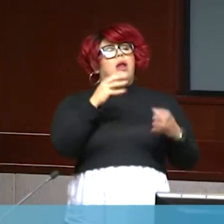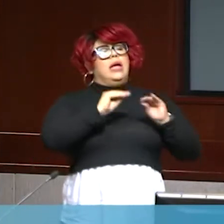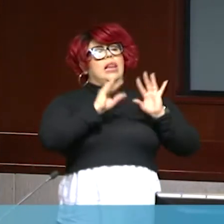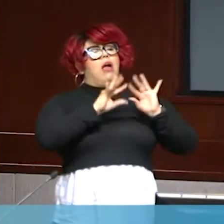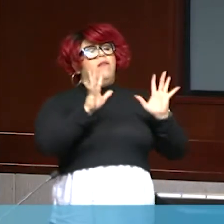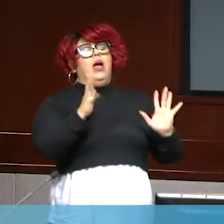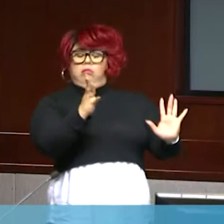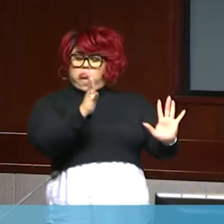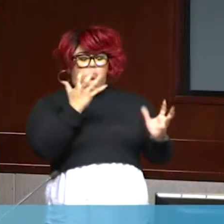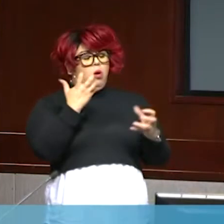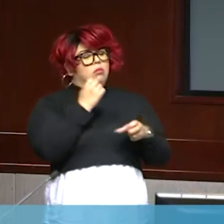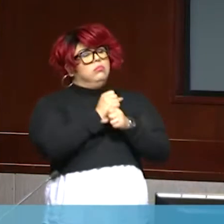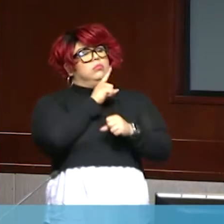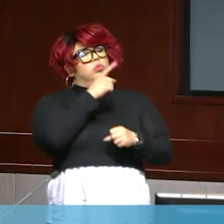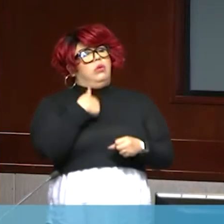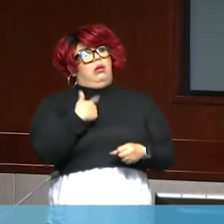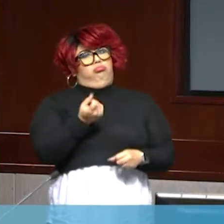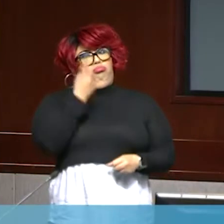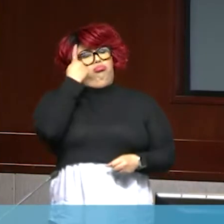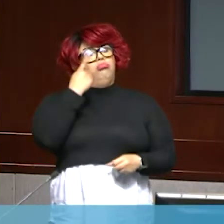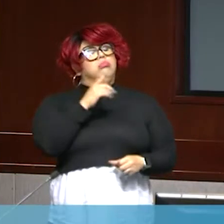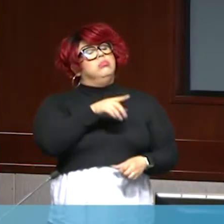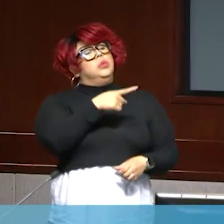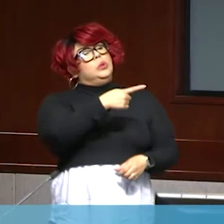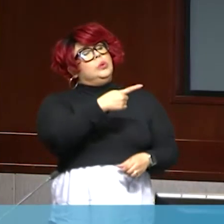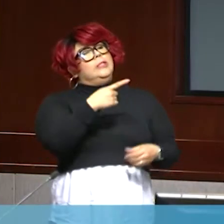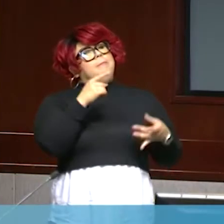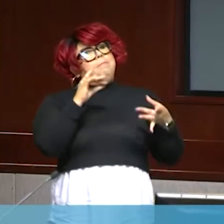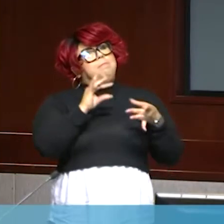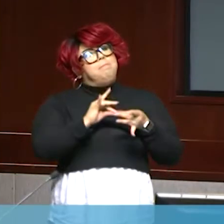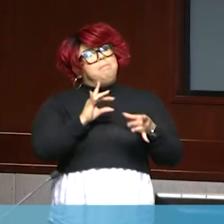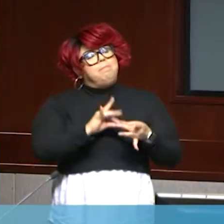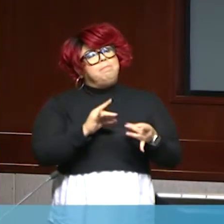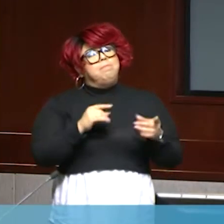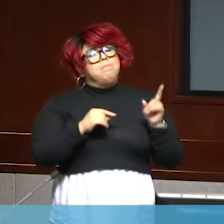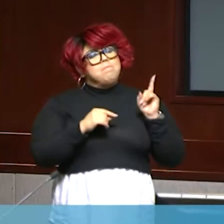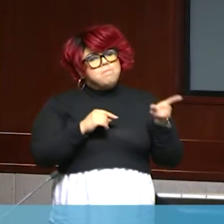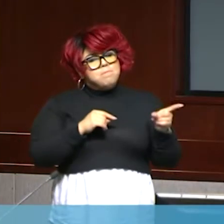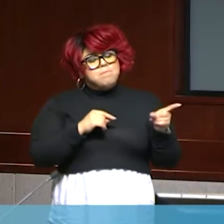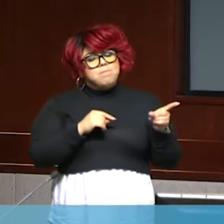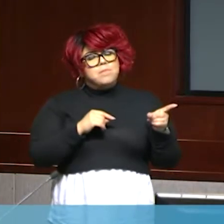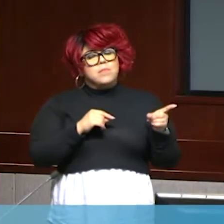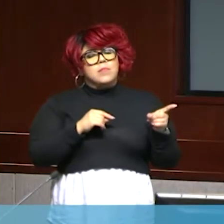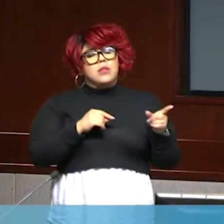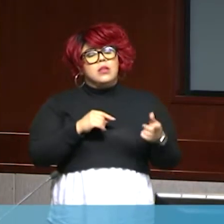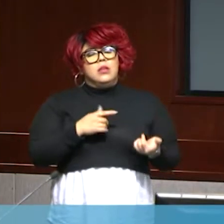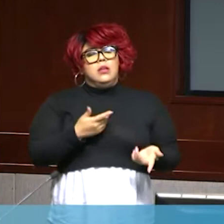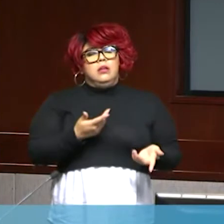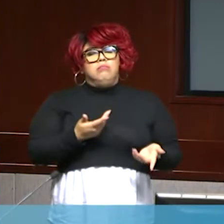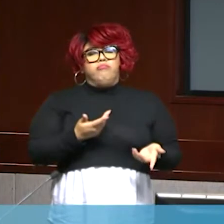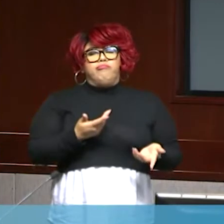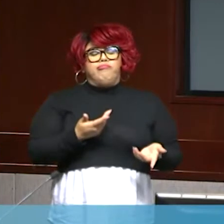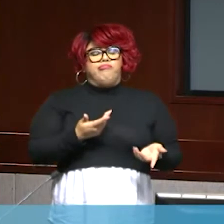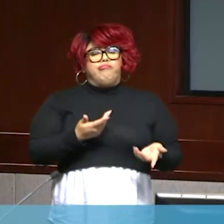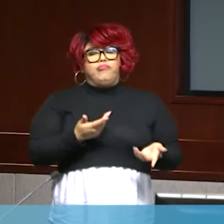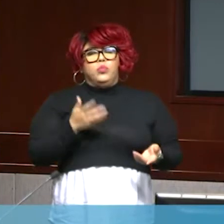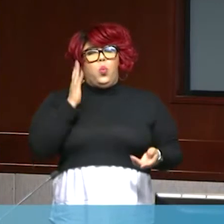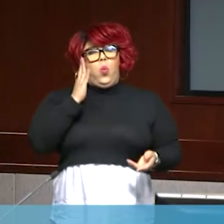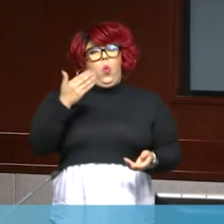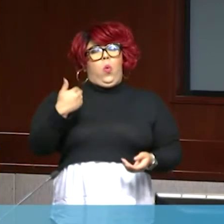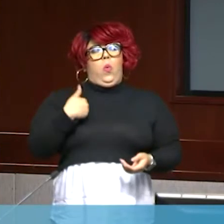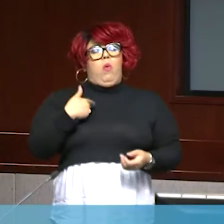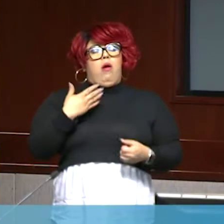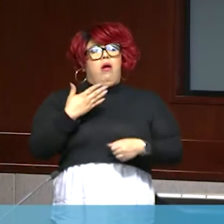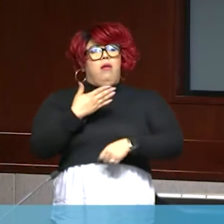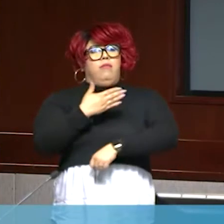to make sure I understood. You mentioned you're going to have the county